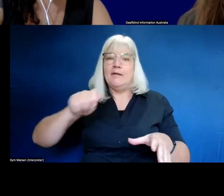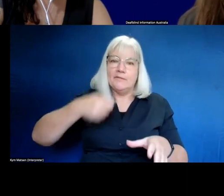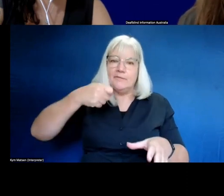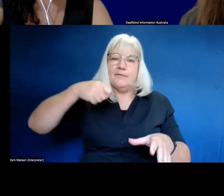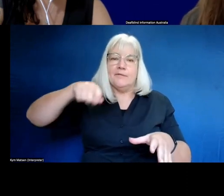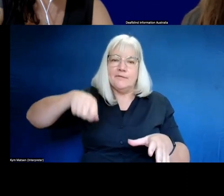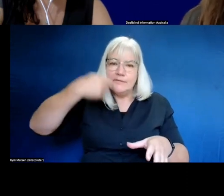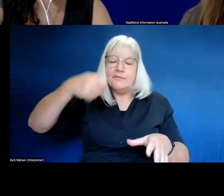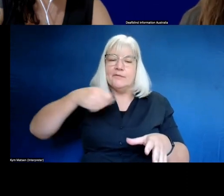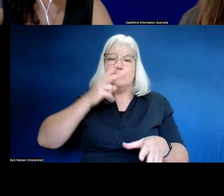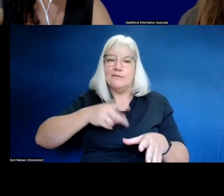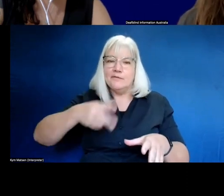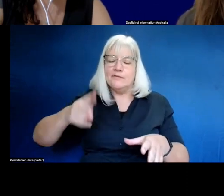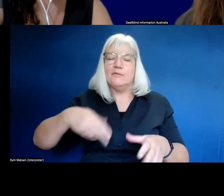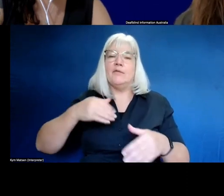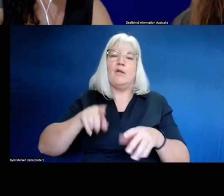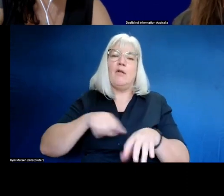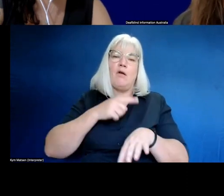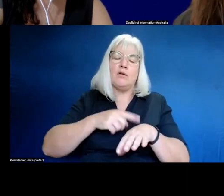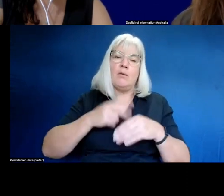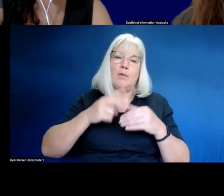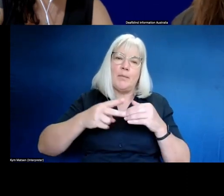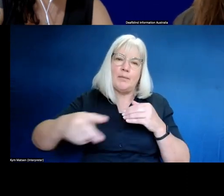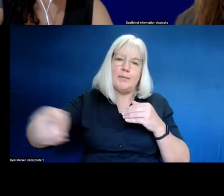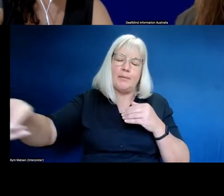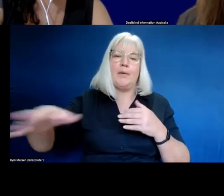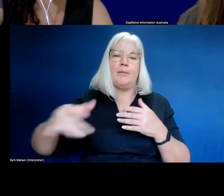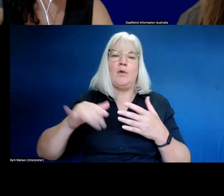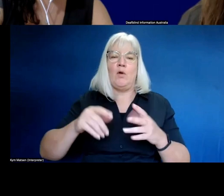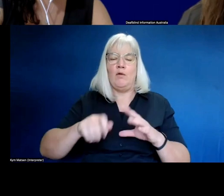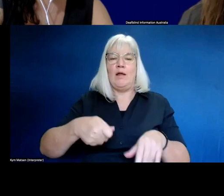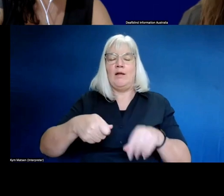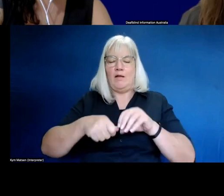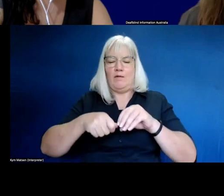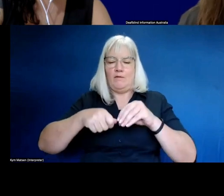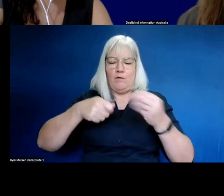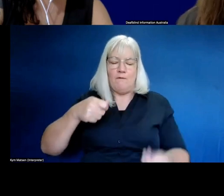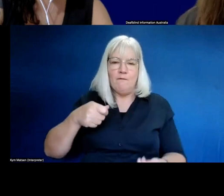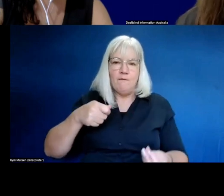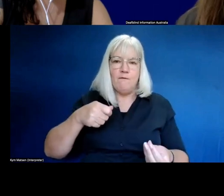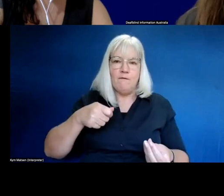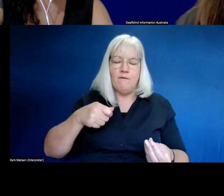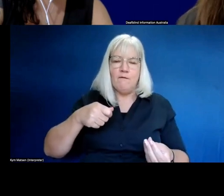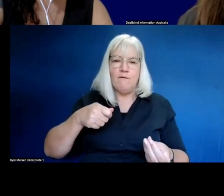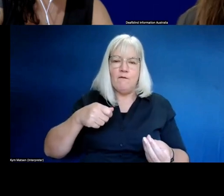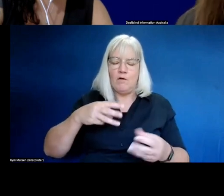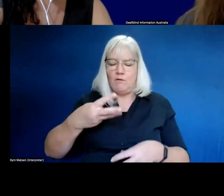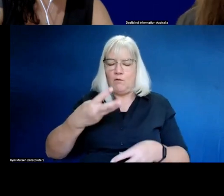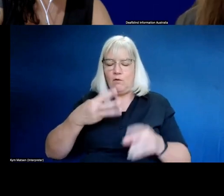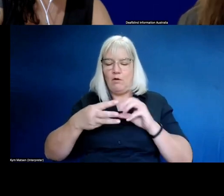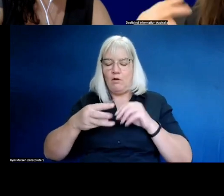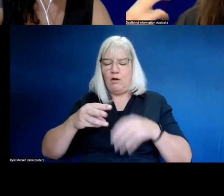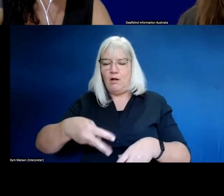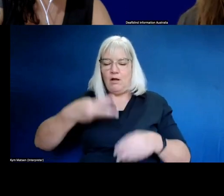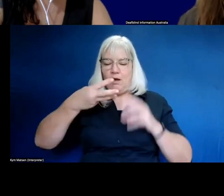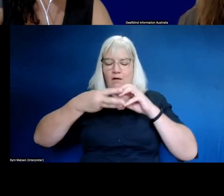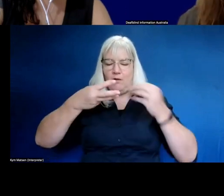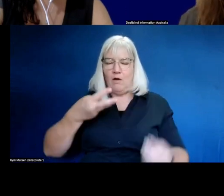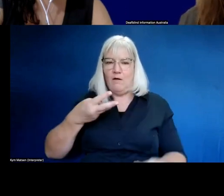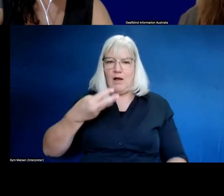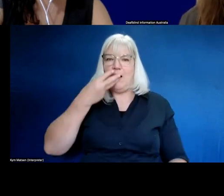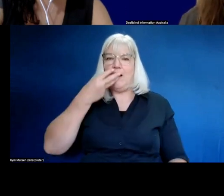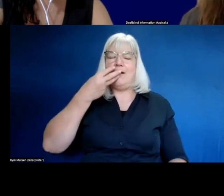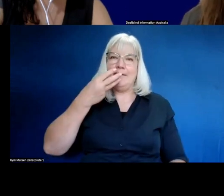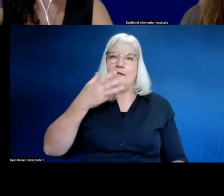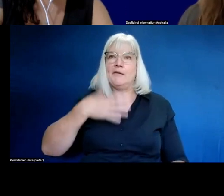get more food. Or if some of that little bit of food falls off my fork or falls off my spoon, then, you know, I just got to start the whole